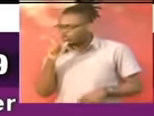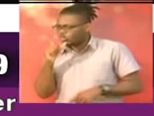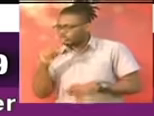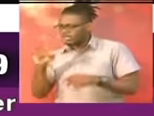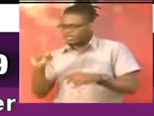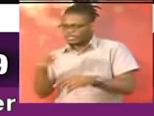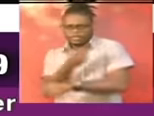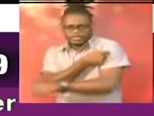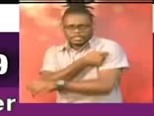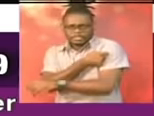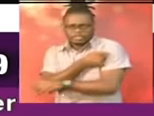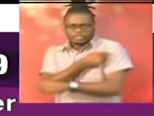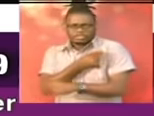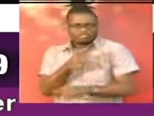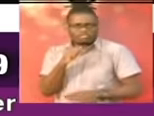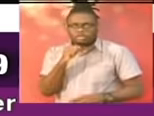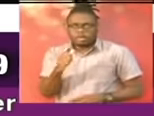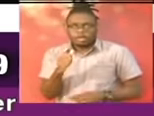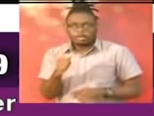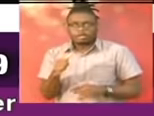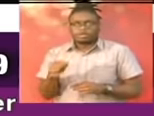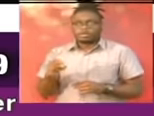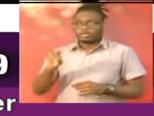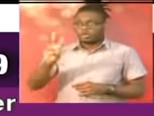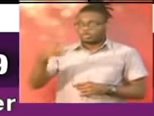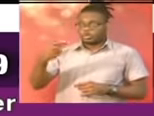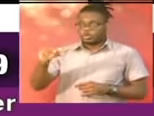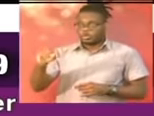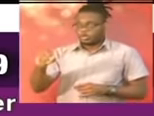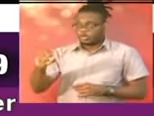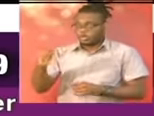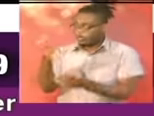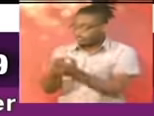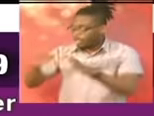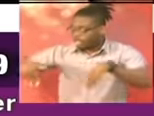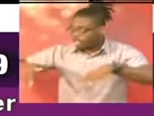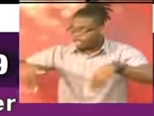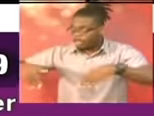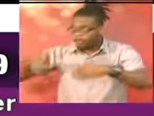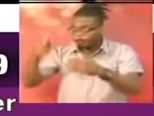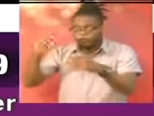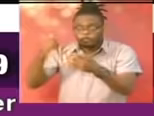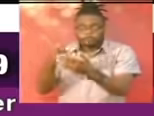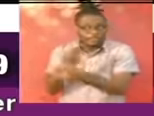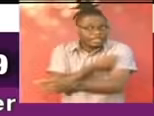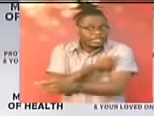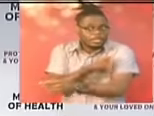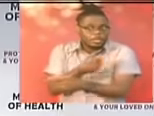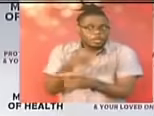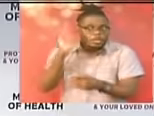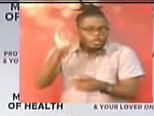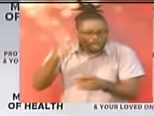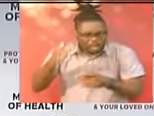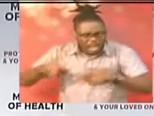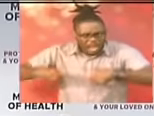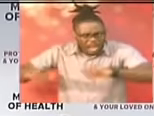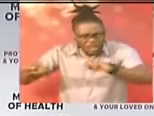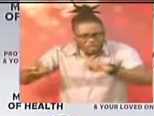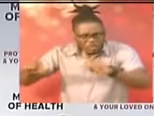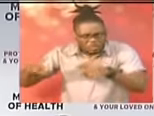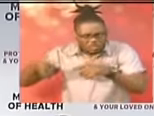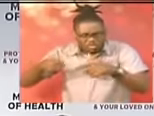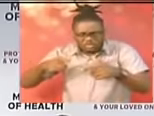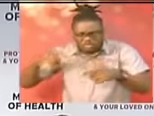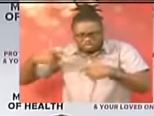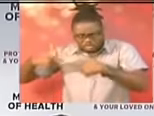approved, would they be allowed into the country? And if so, how will they be treated? Okay, now, first